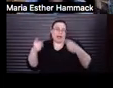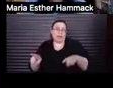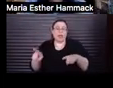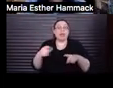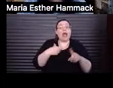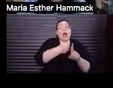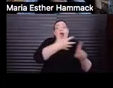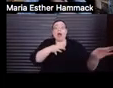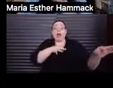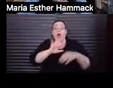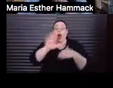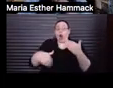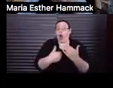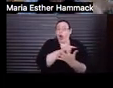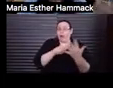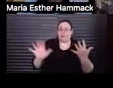them, but I'll give you